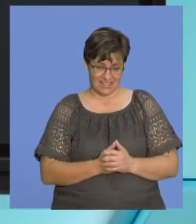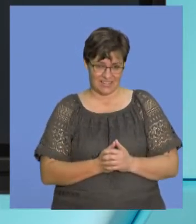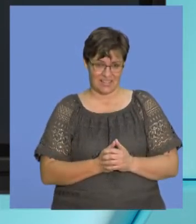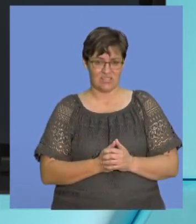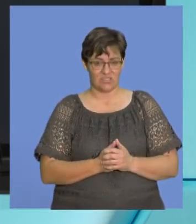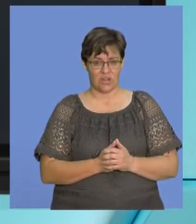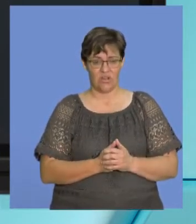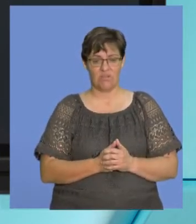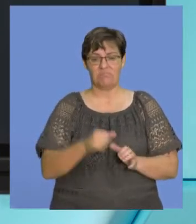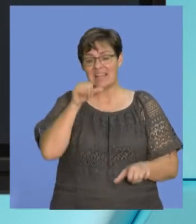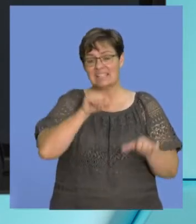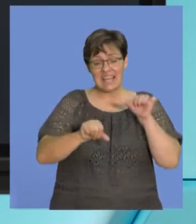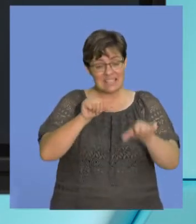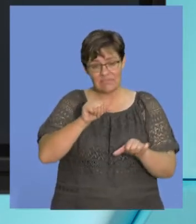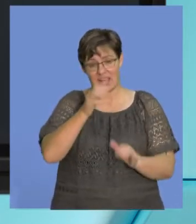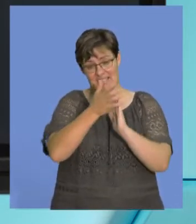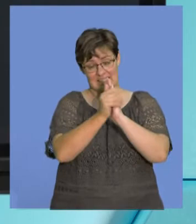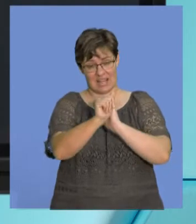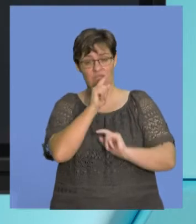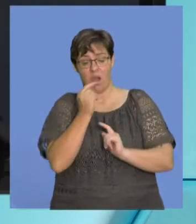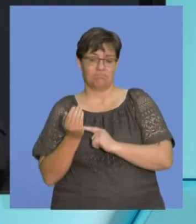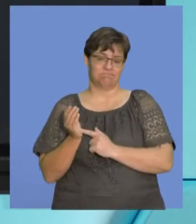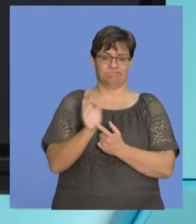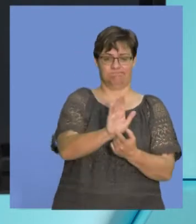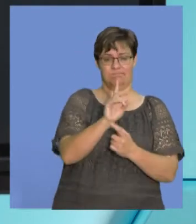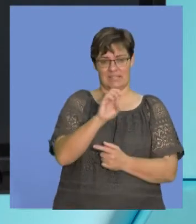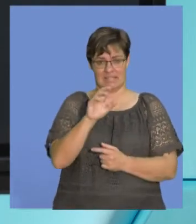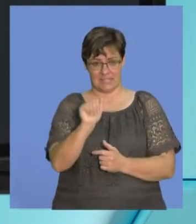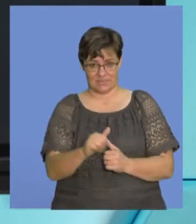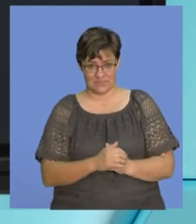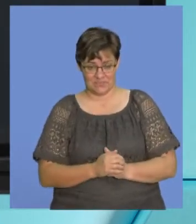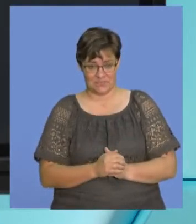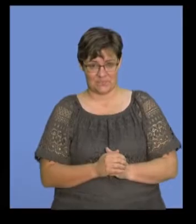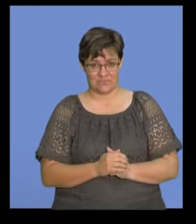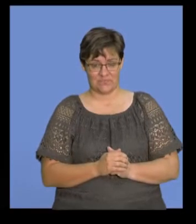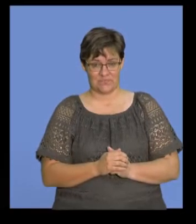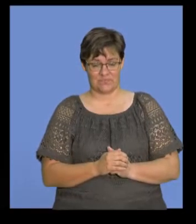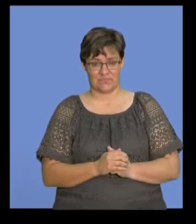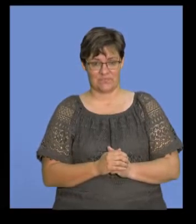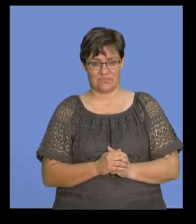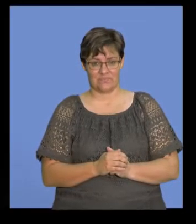So essentially, those are scientific skills that are being used to present data.